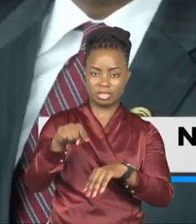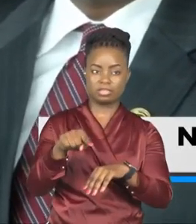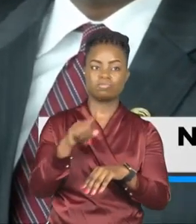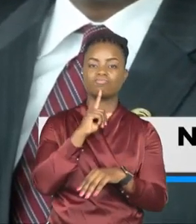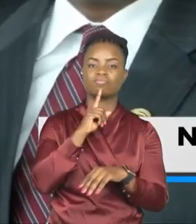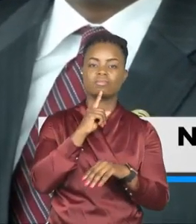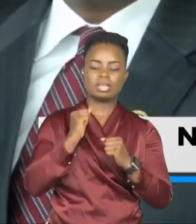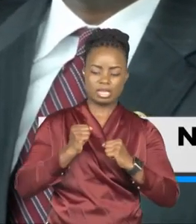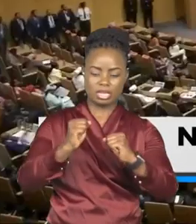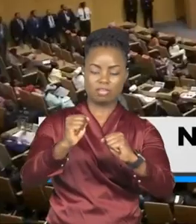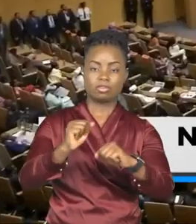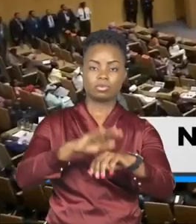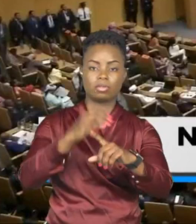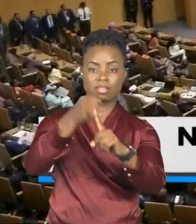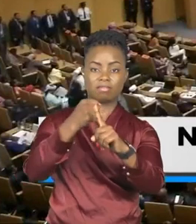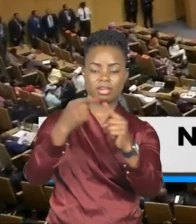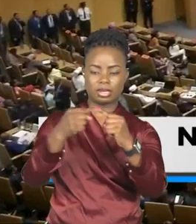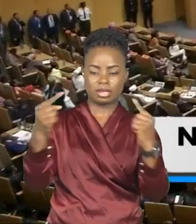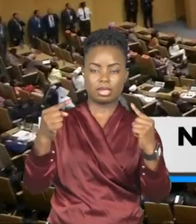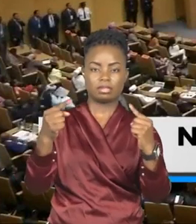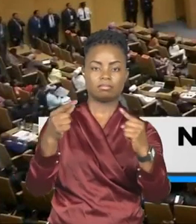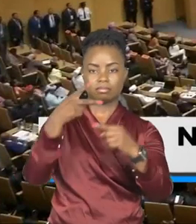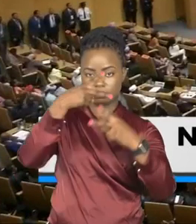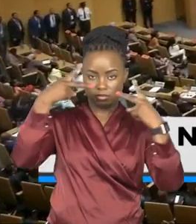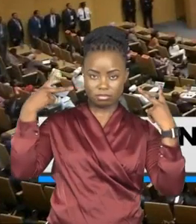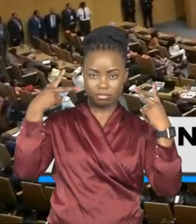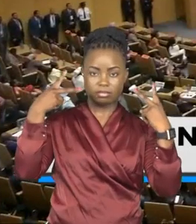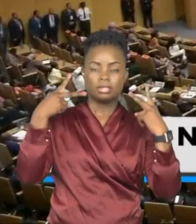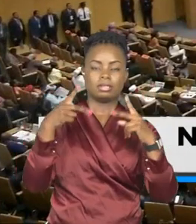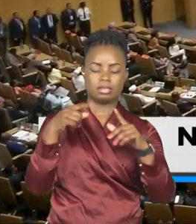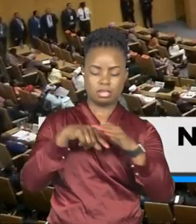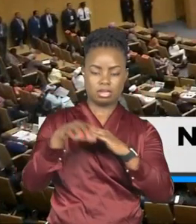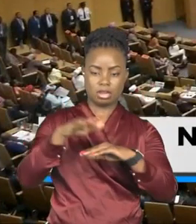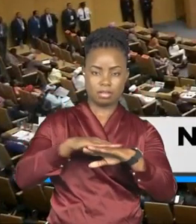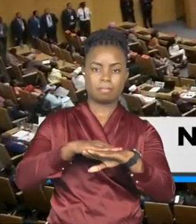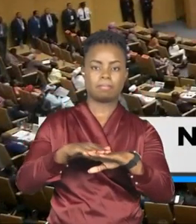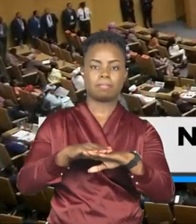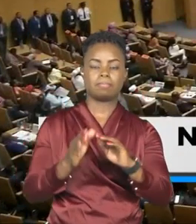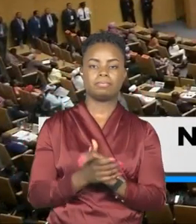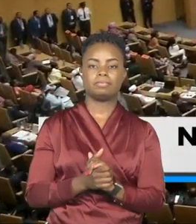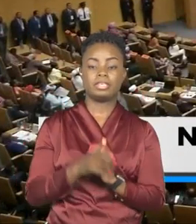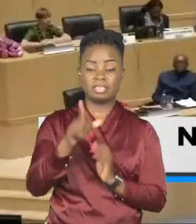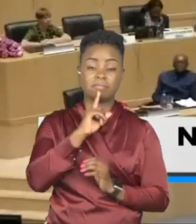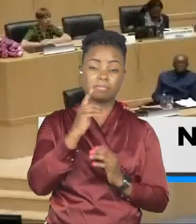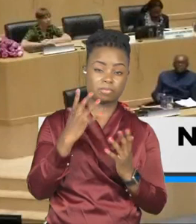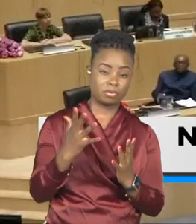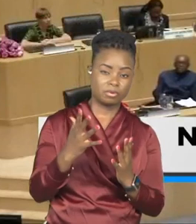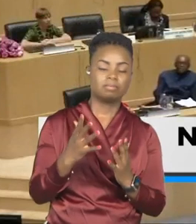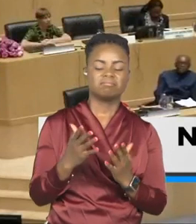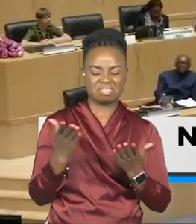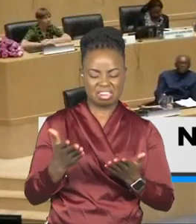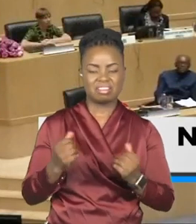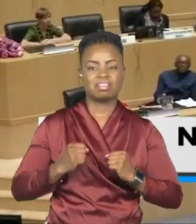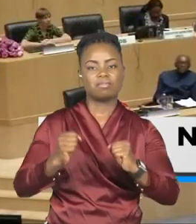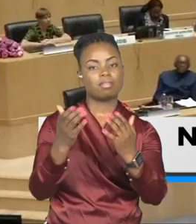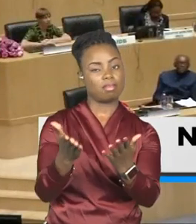highlight efforts in the fight against terrorism across the Sahel and Lake Chad Basin region. He said that despite current